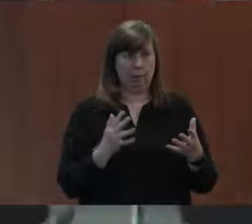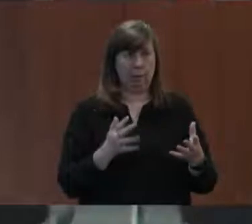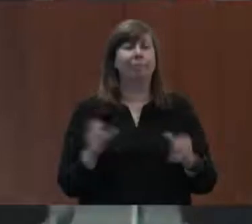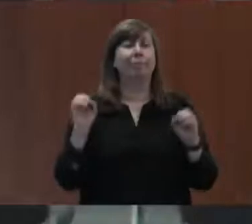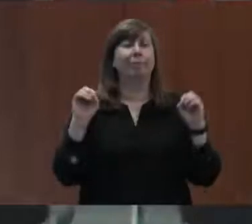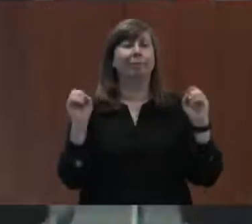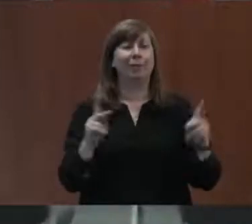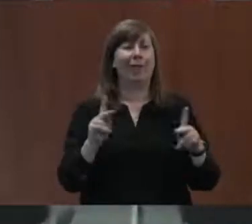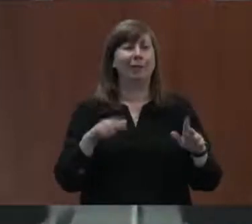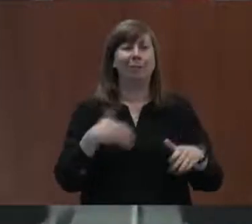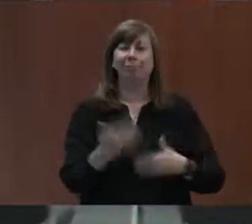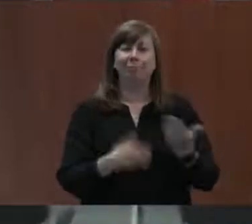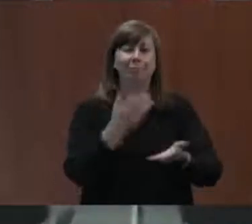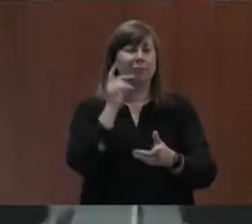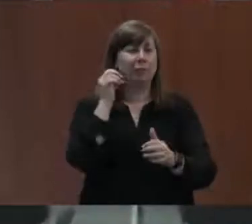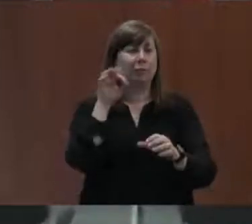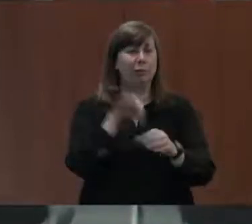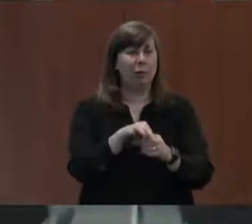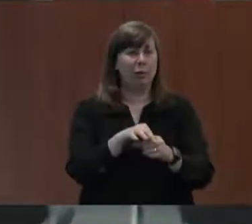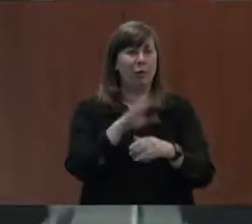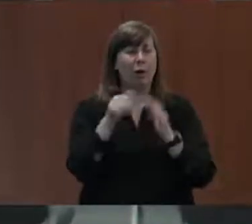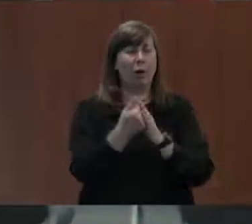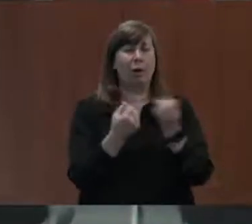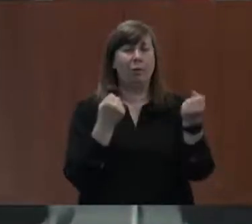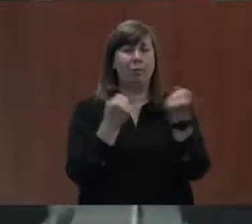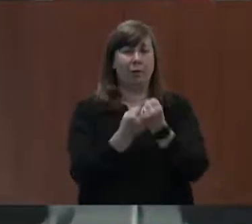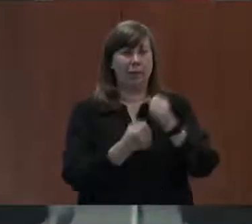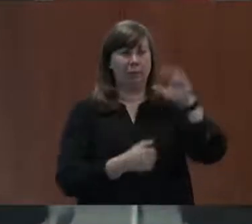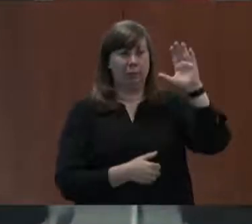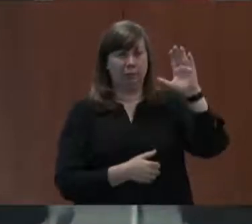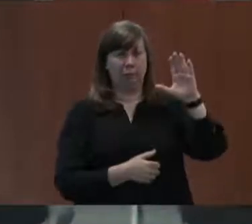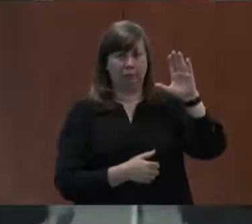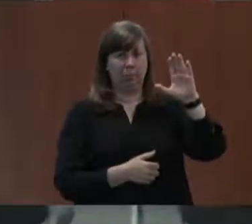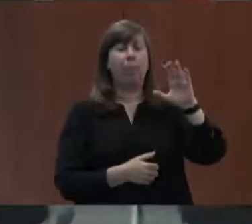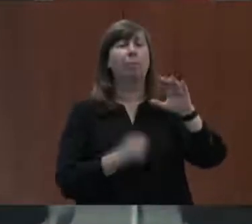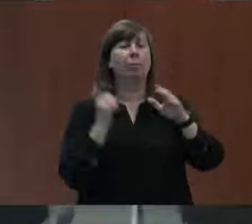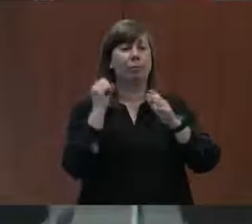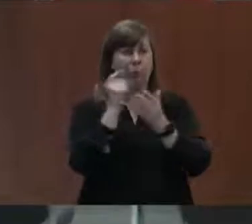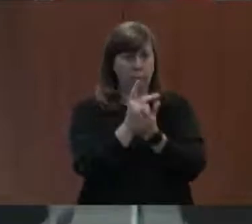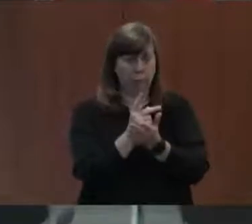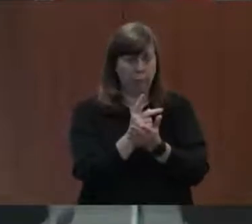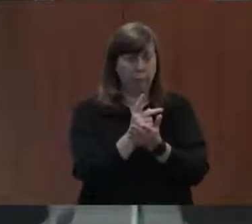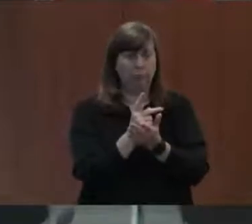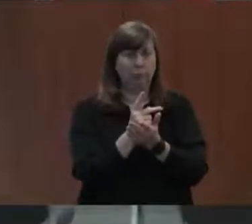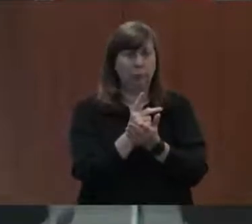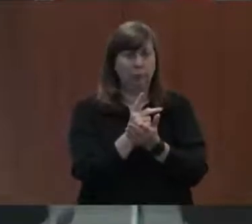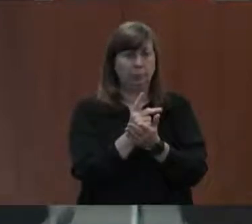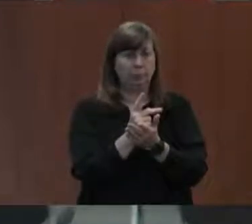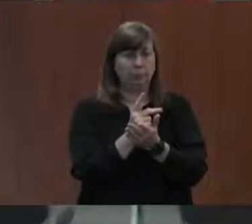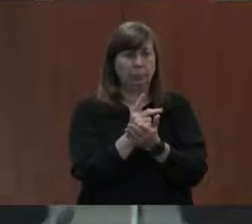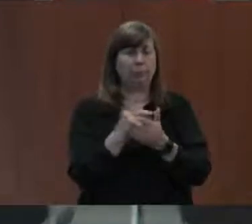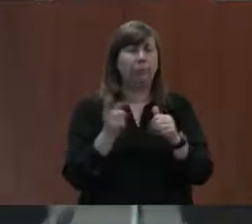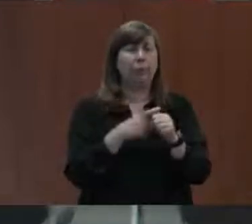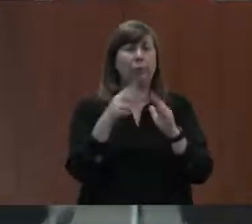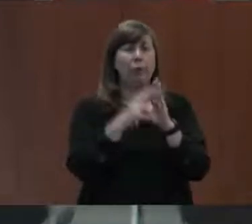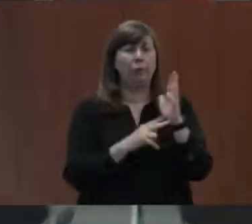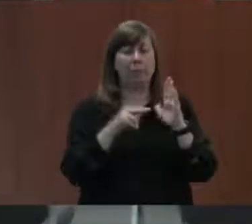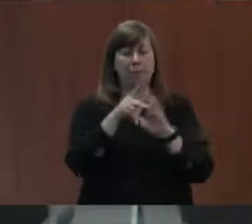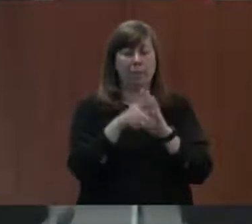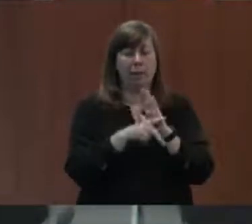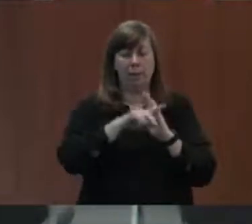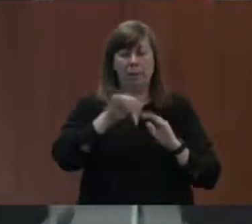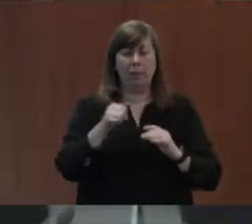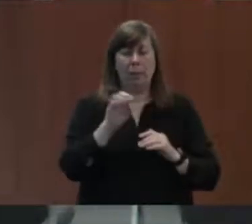All right, we'll proceed to vote on the motion. All in favor of the motion to approve the first read of